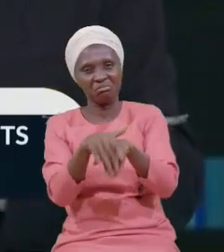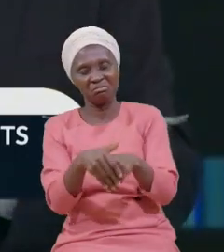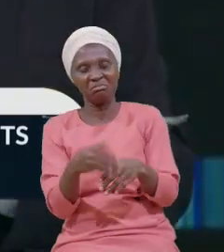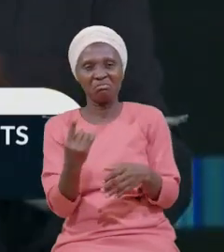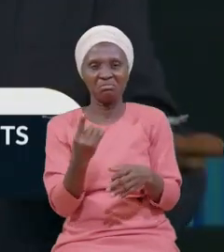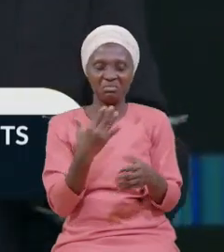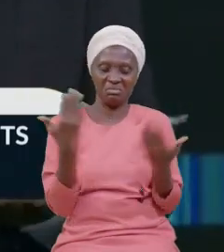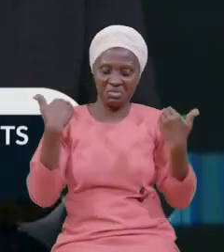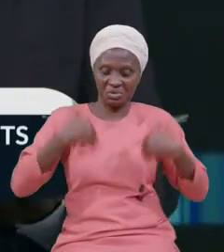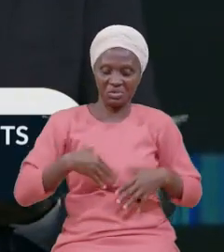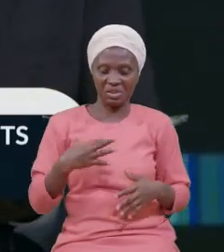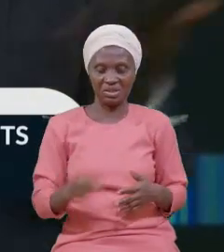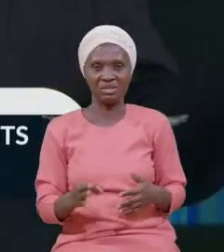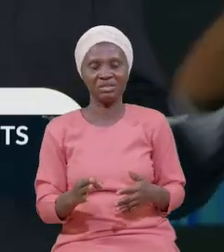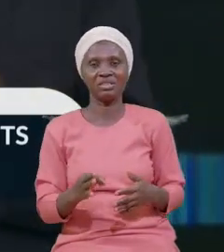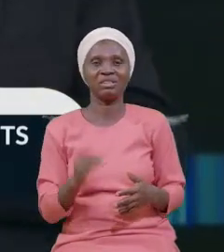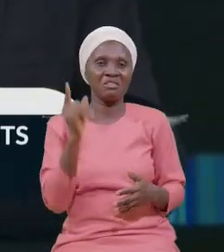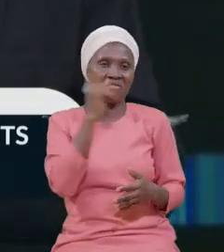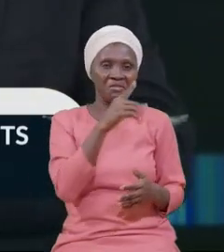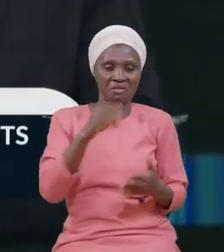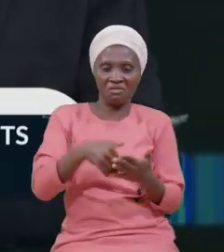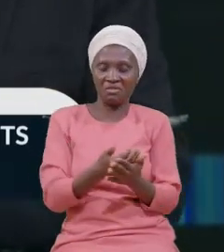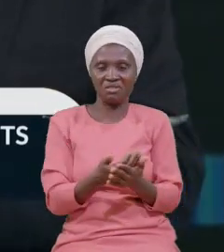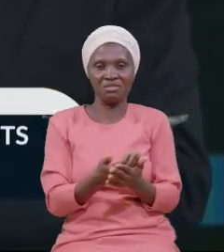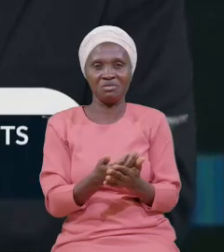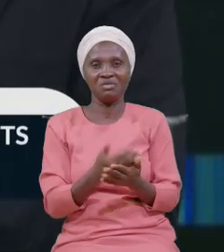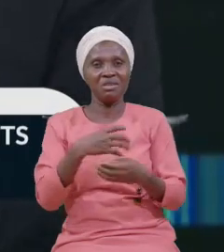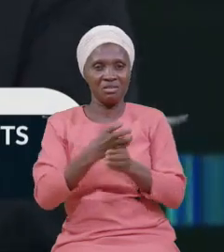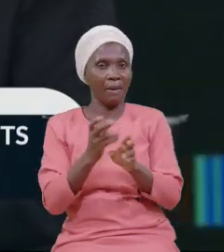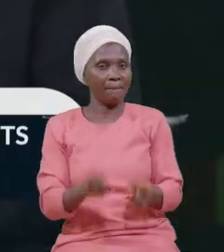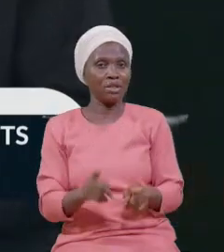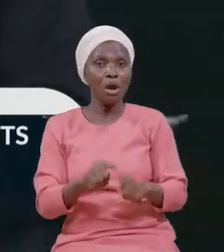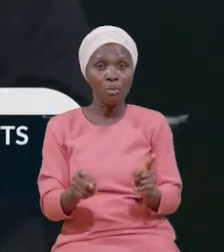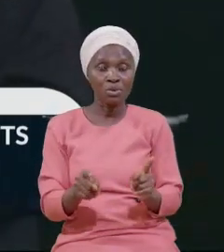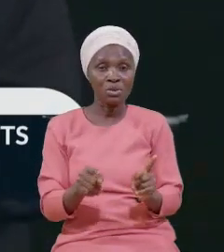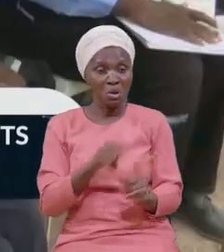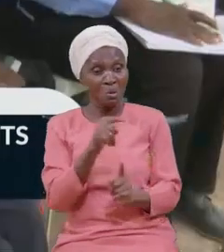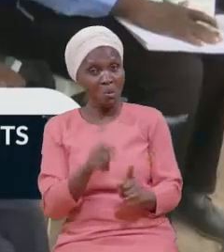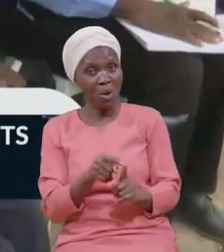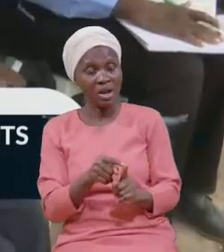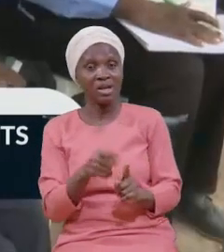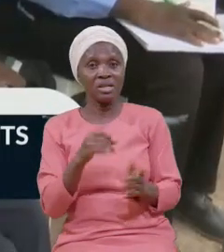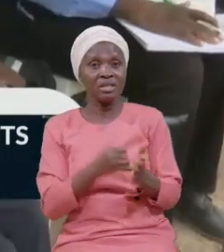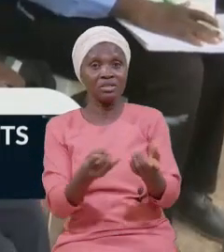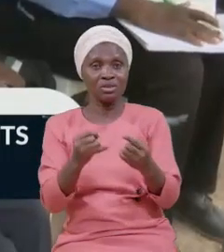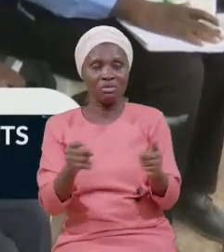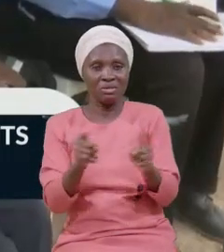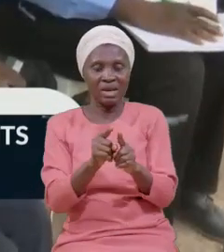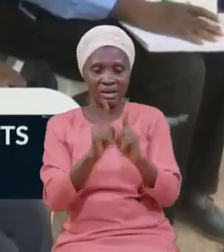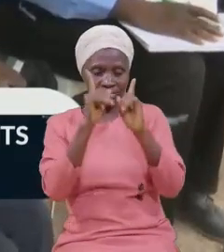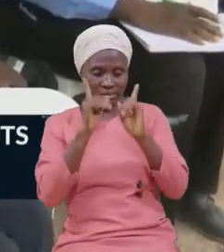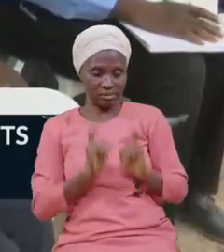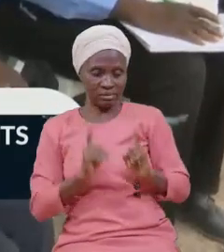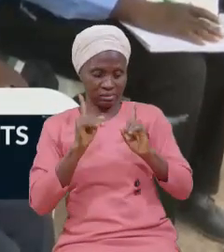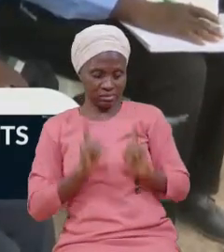new creature. And when they come as trials, thank God, you will overcome. Shall